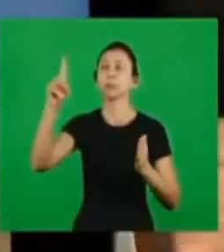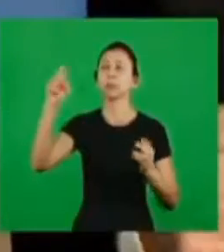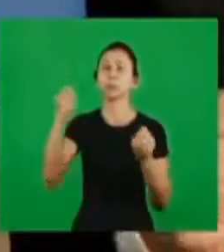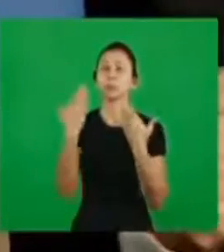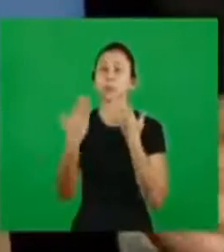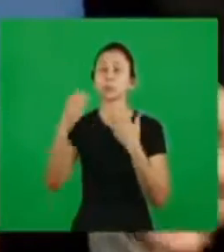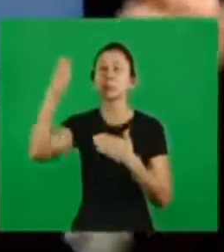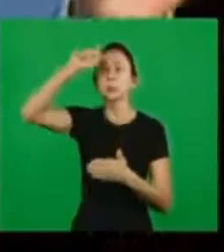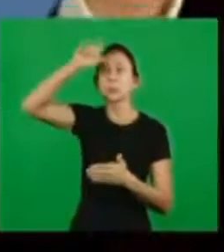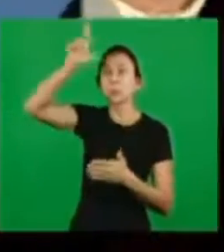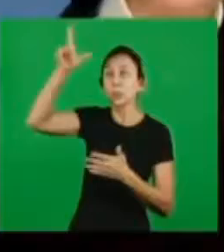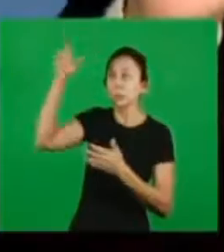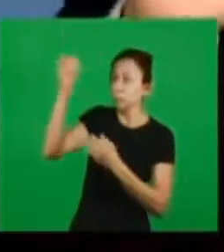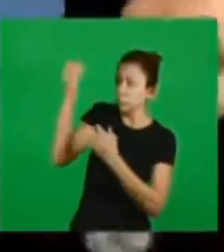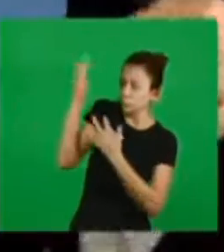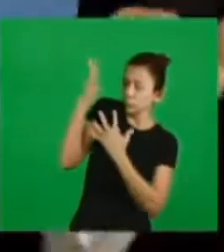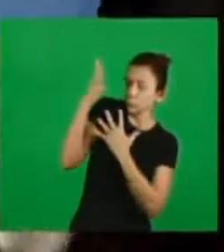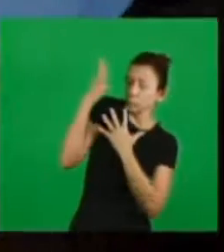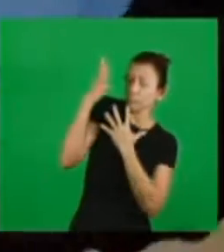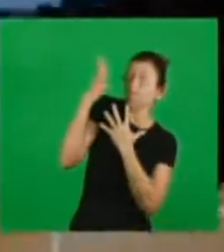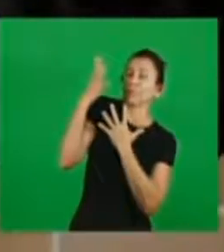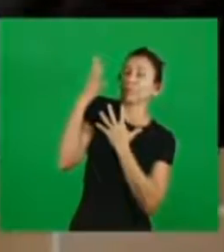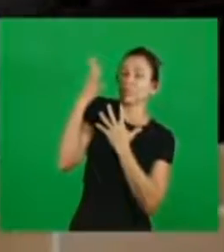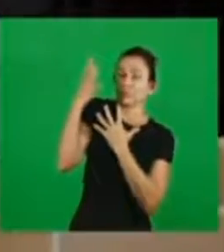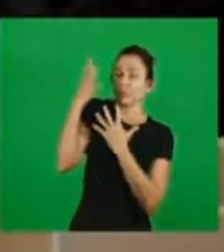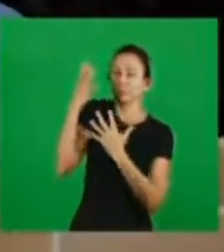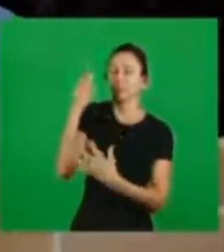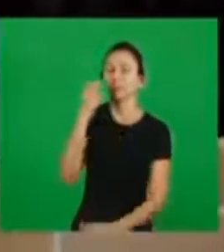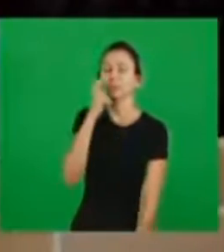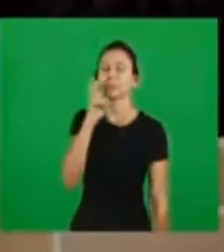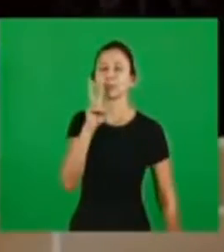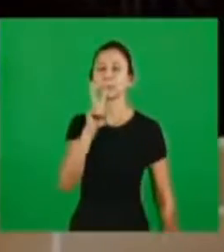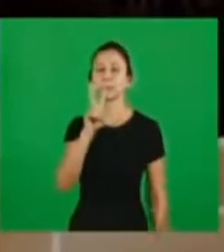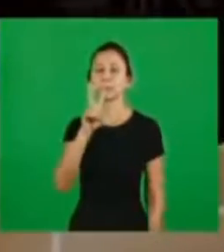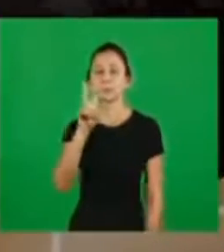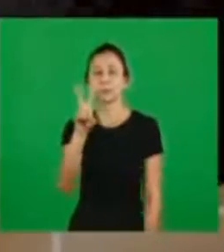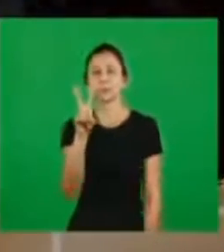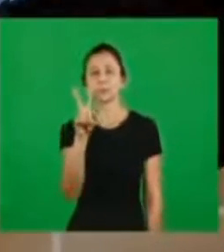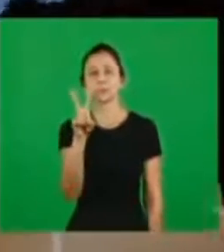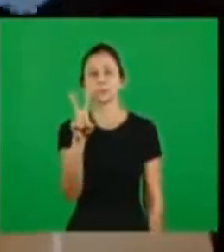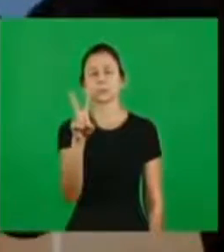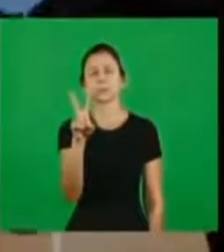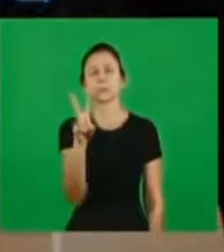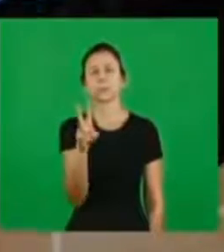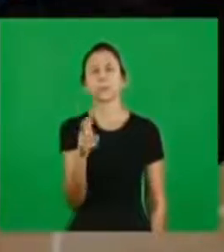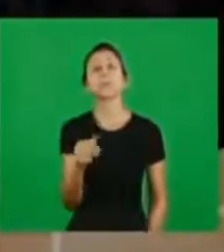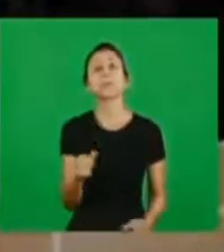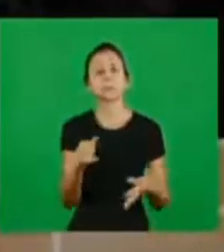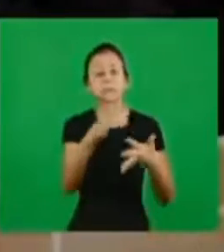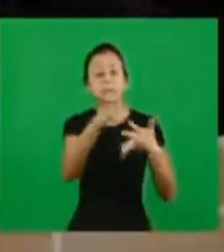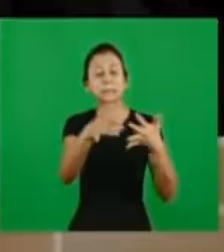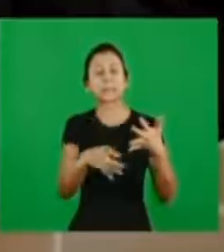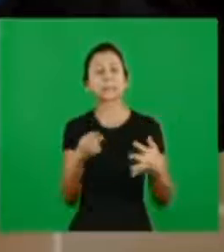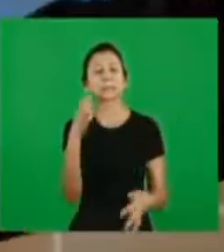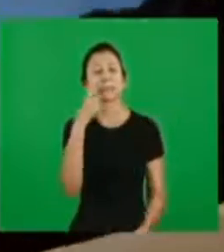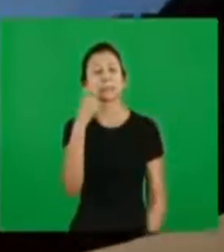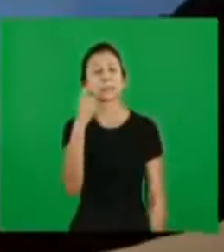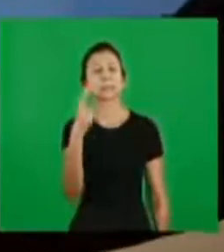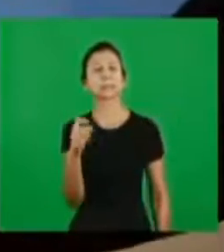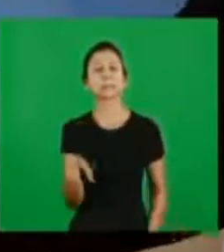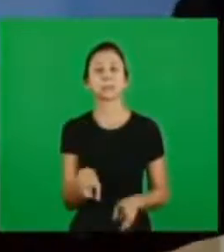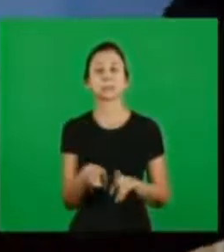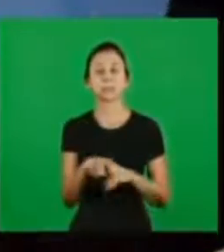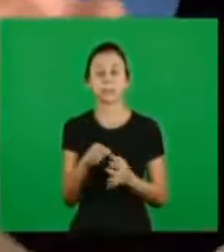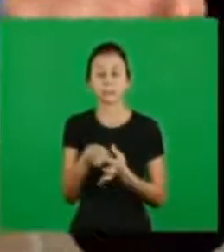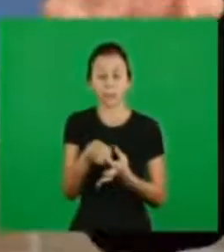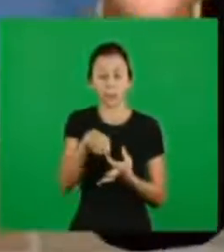like the sun that lights up everything. So in this vision, and the